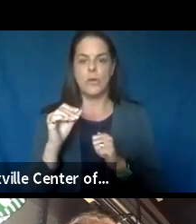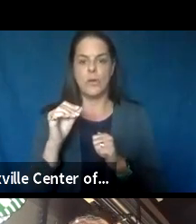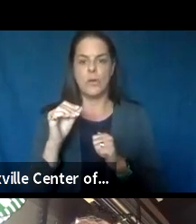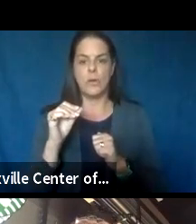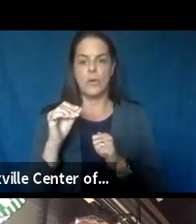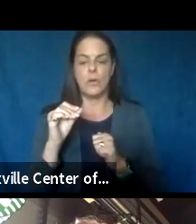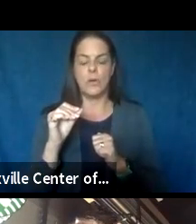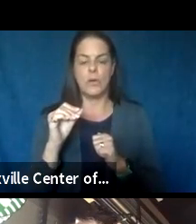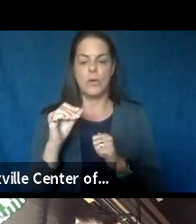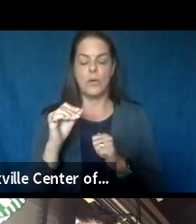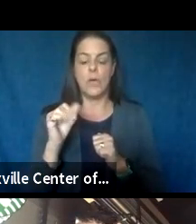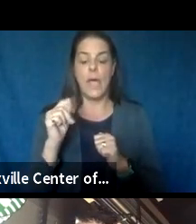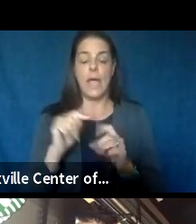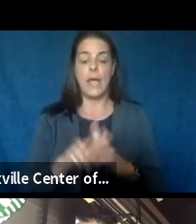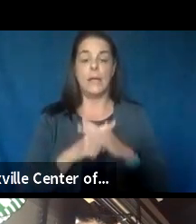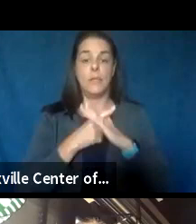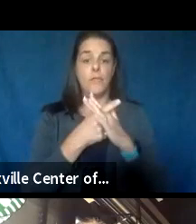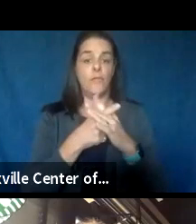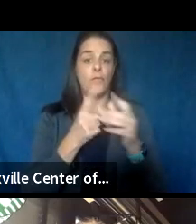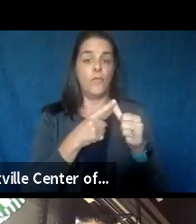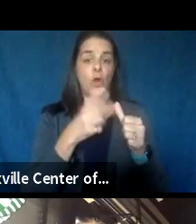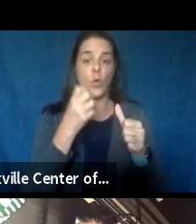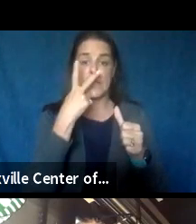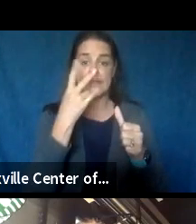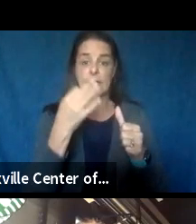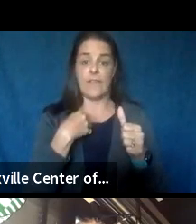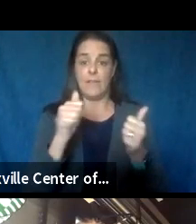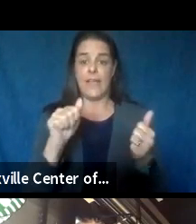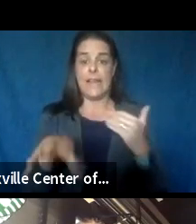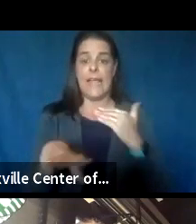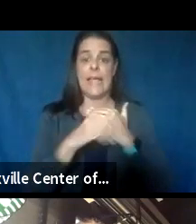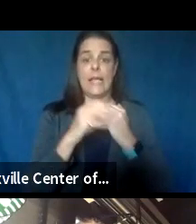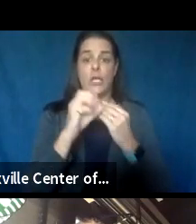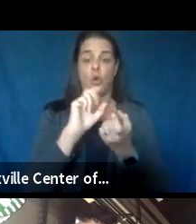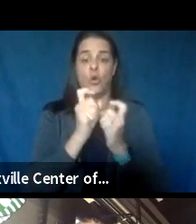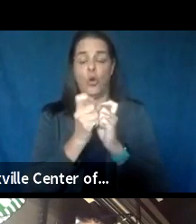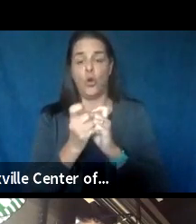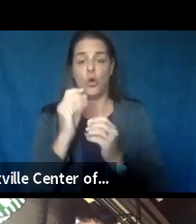at the outset, I want to see if there are any additions, corrections,